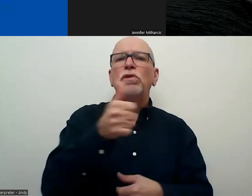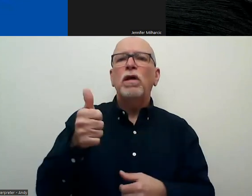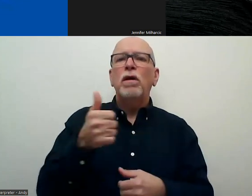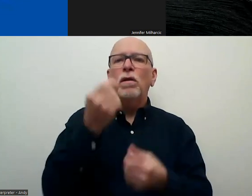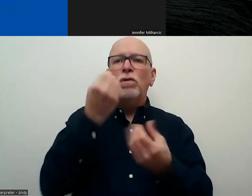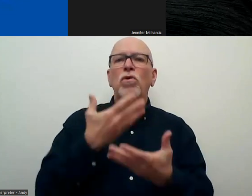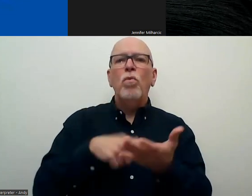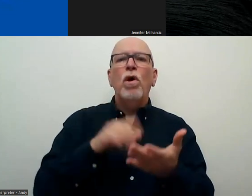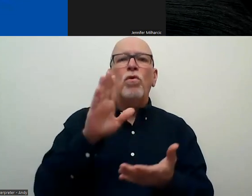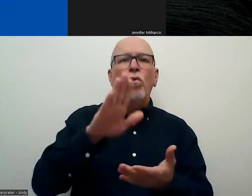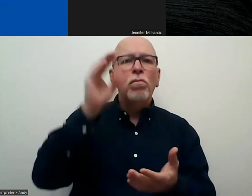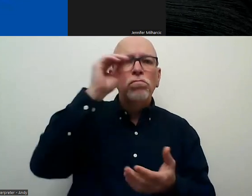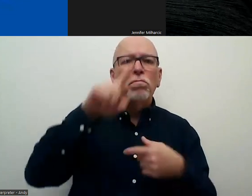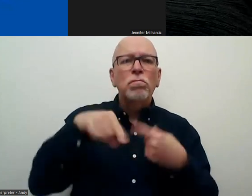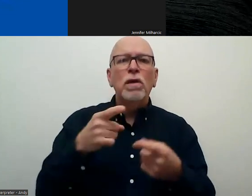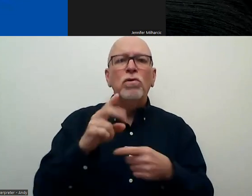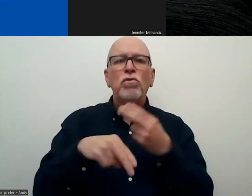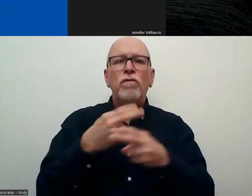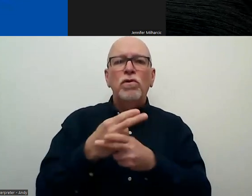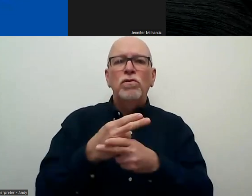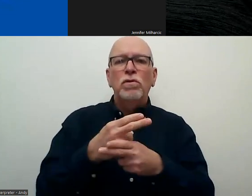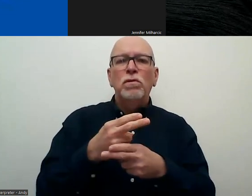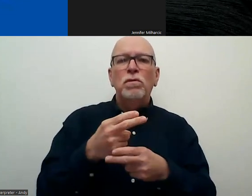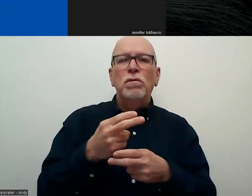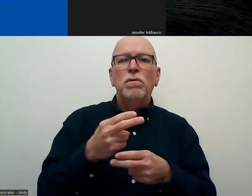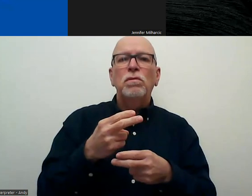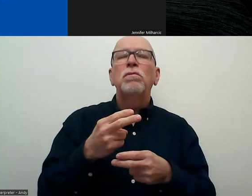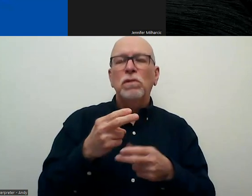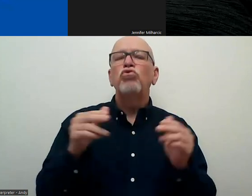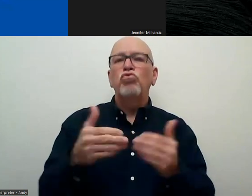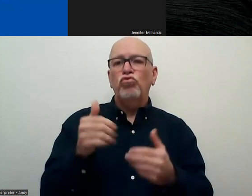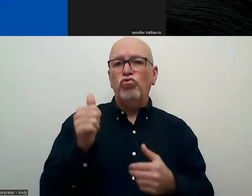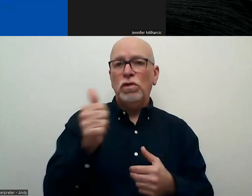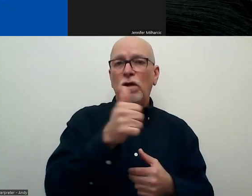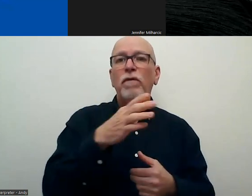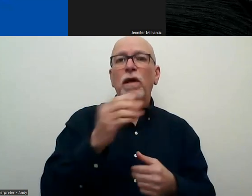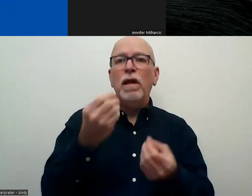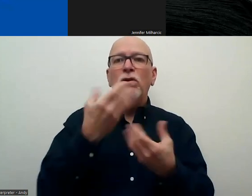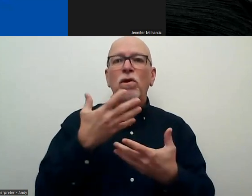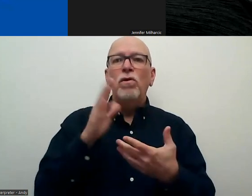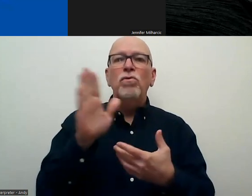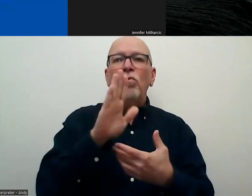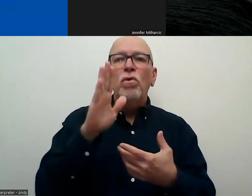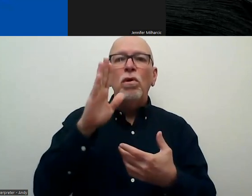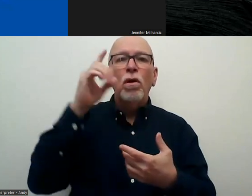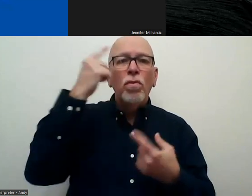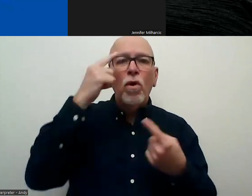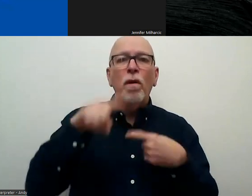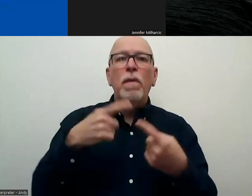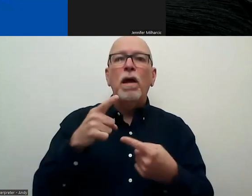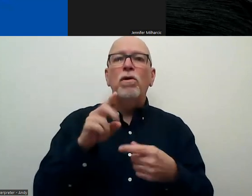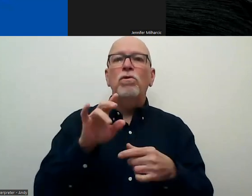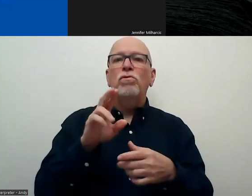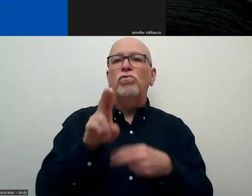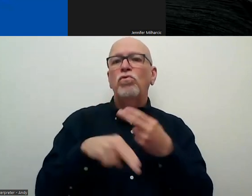know your thoughts on universal design please introduce yourself and let us know your thoughts on universal design